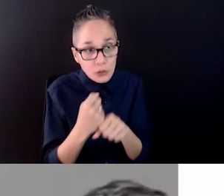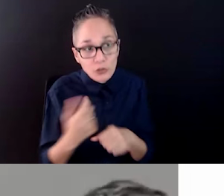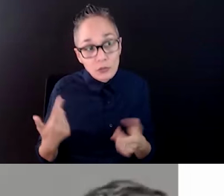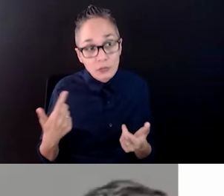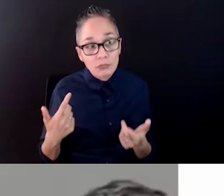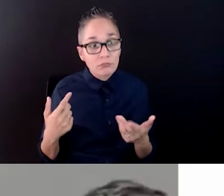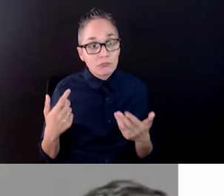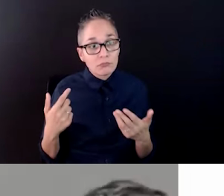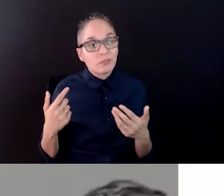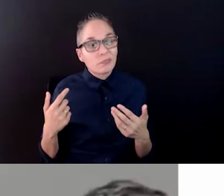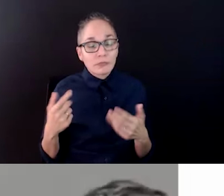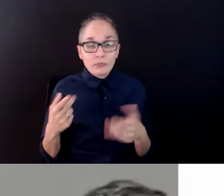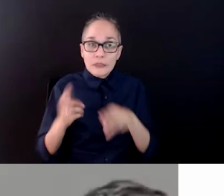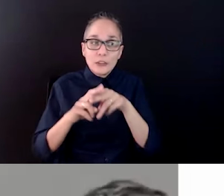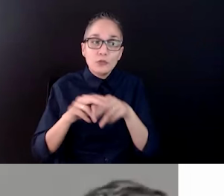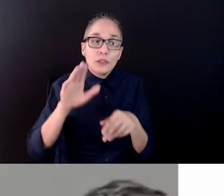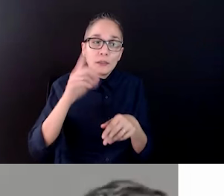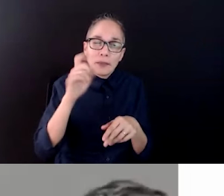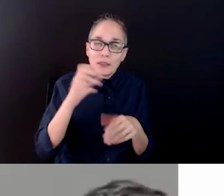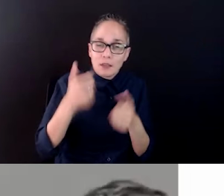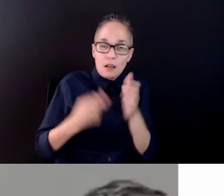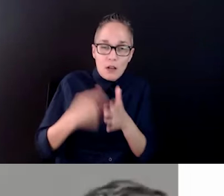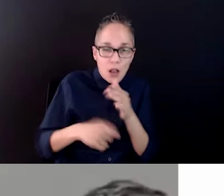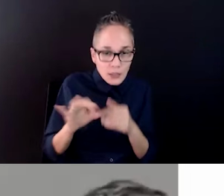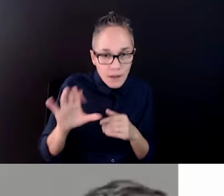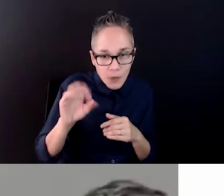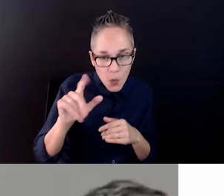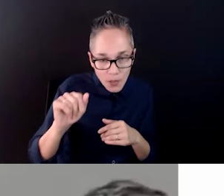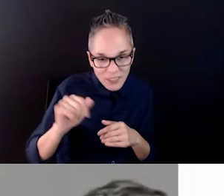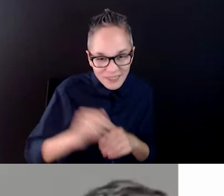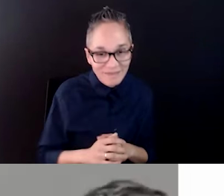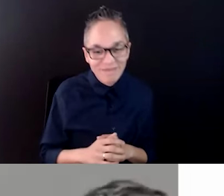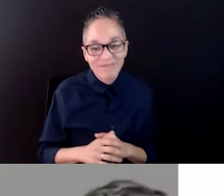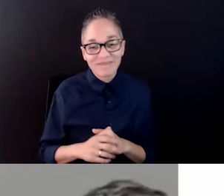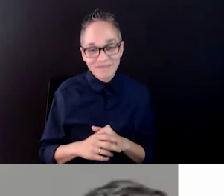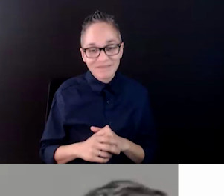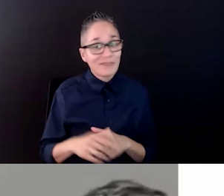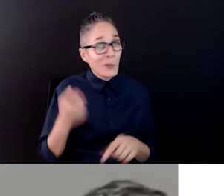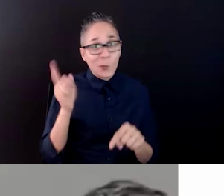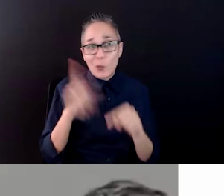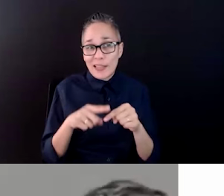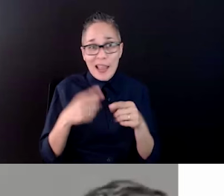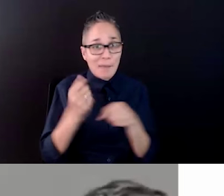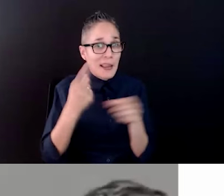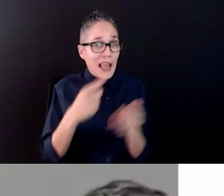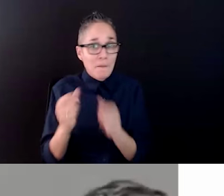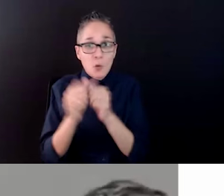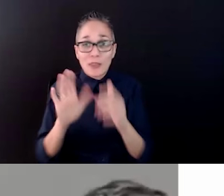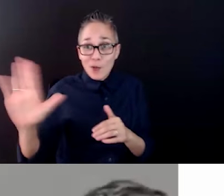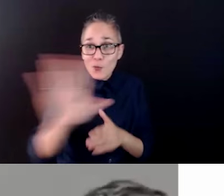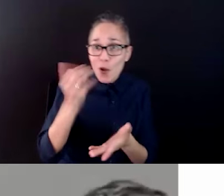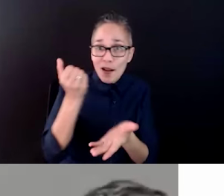contract, to increase by the cost of COLA as well. We could not have done this without help from you